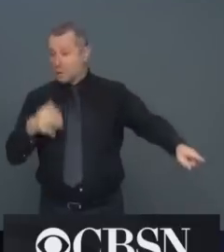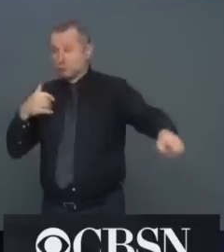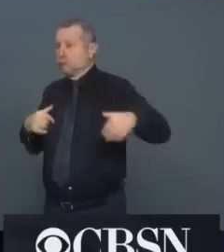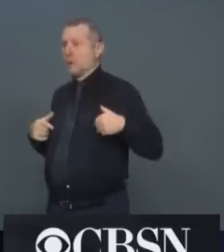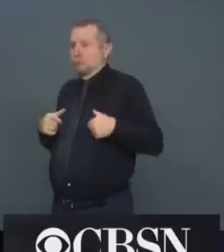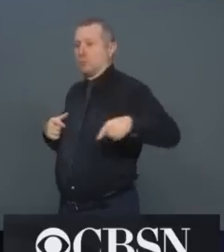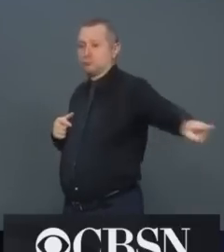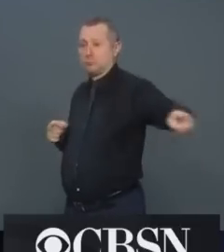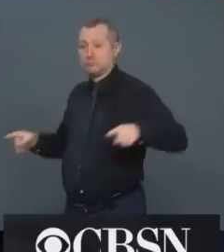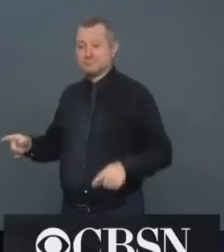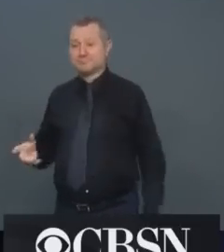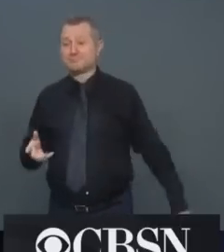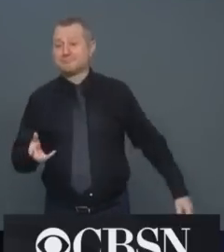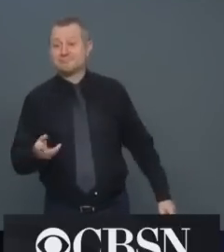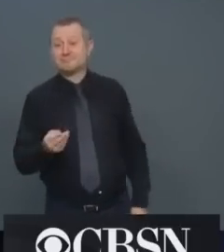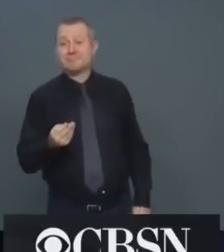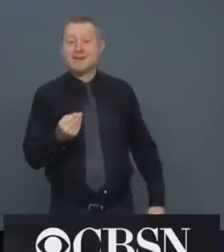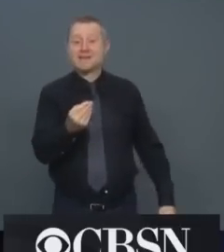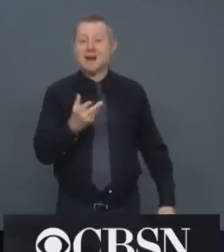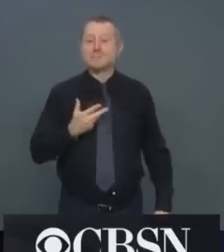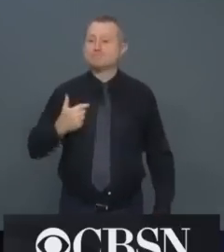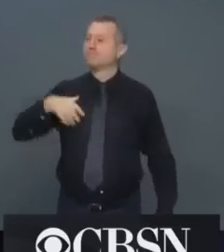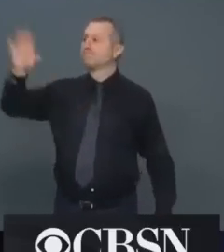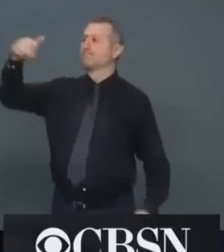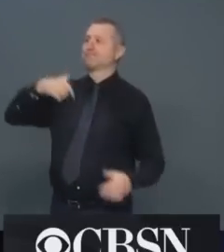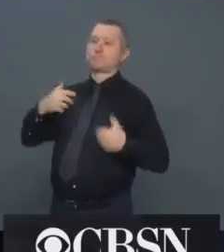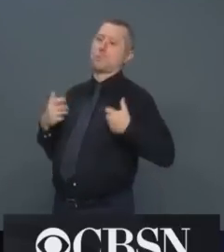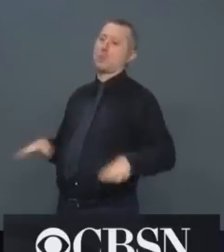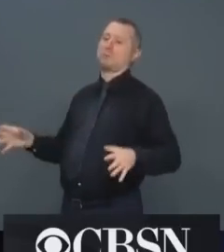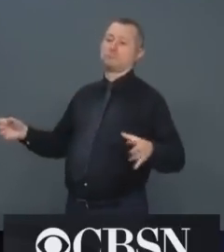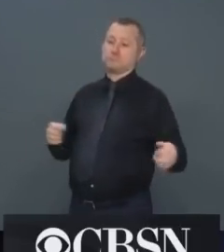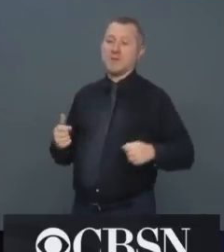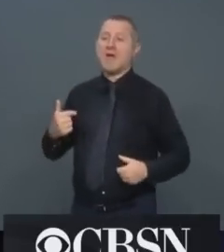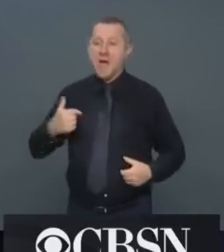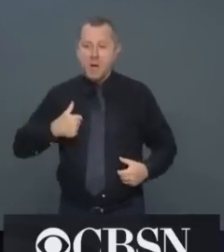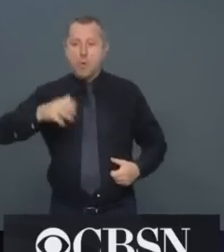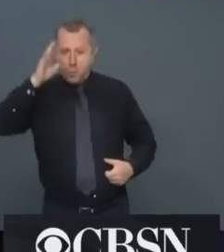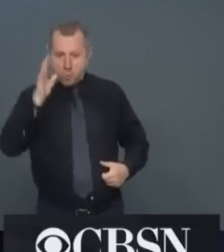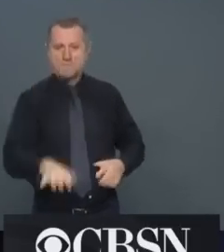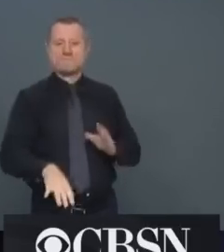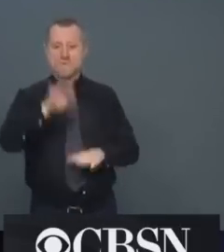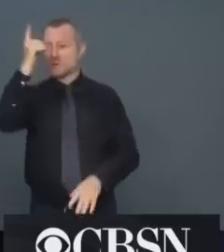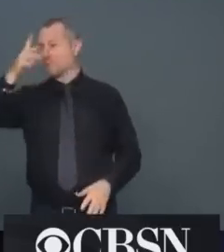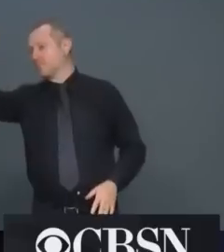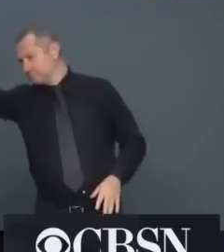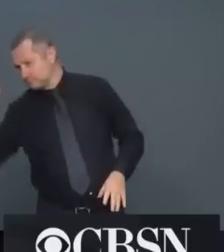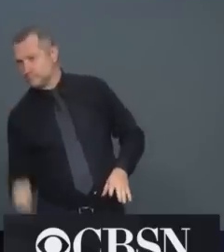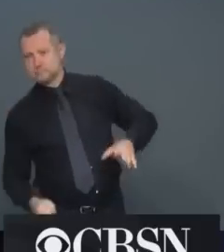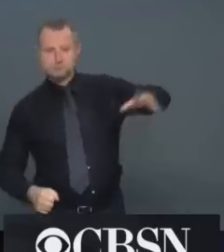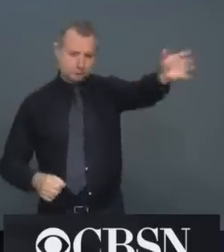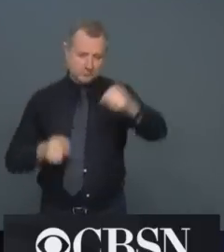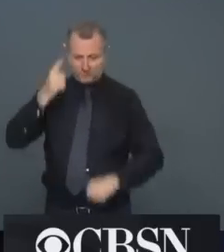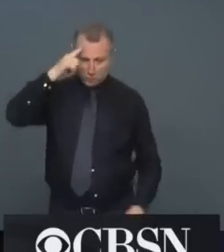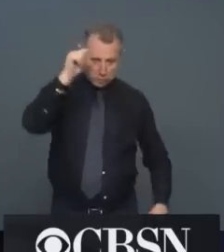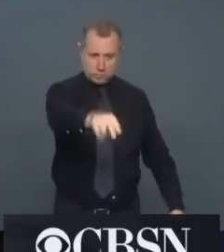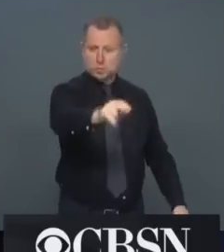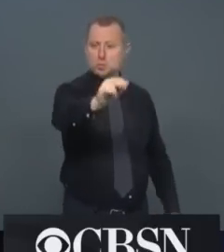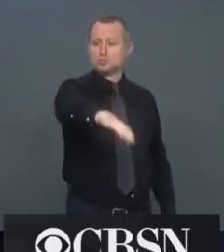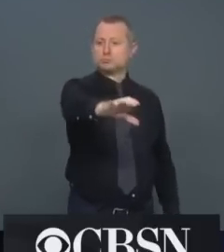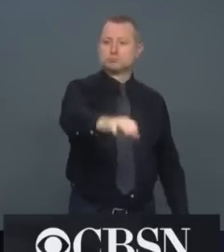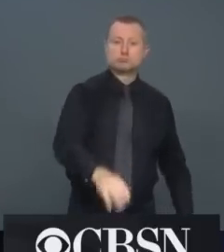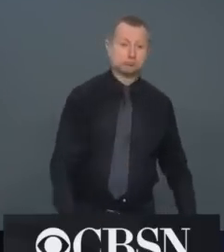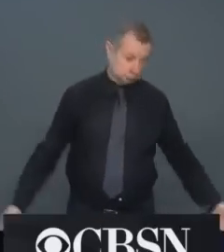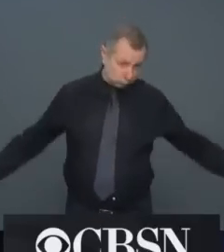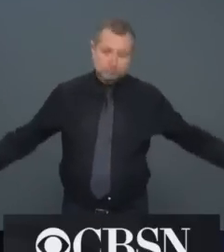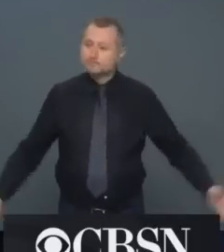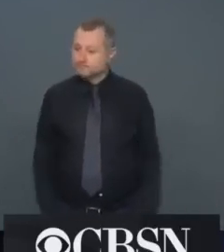is, I don't want to do it. I'll find somebody to do it. You know, I don't underestimate